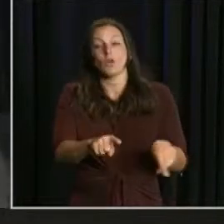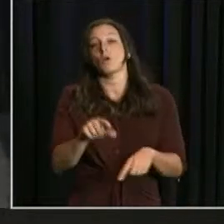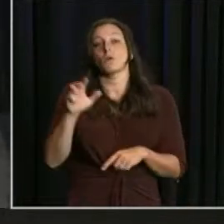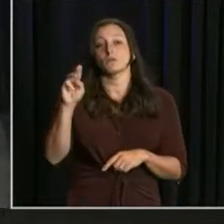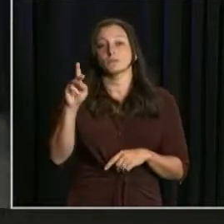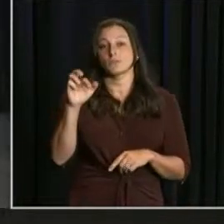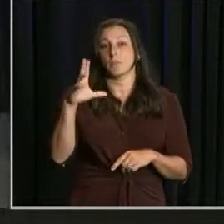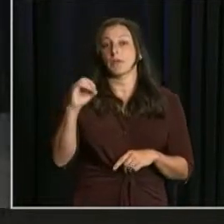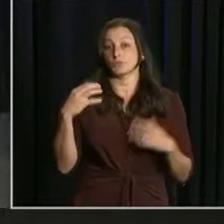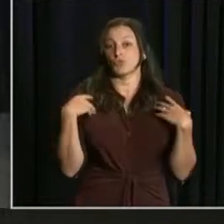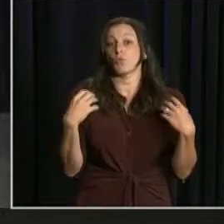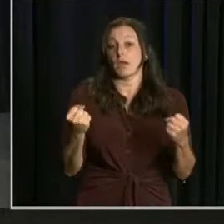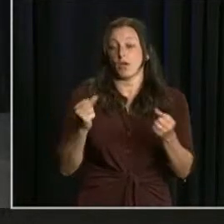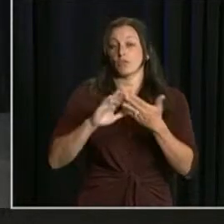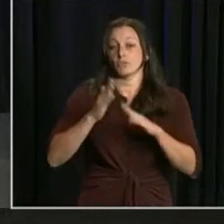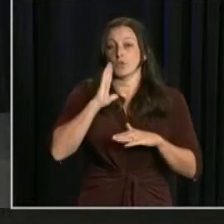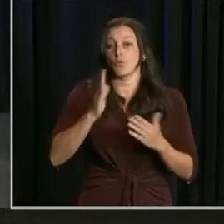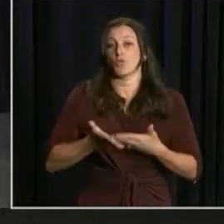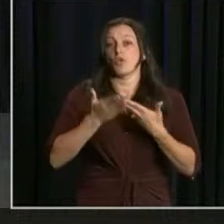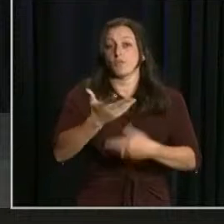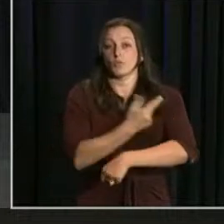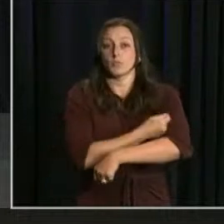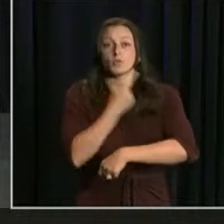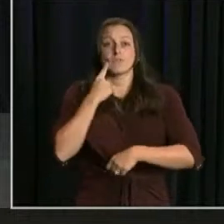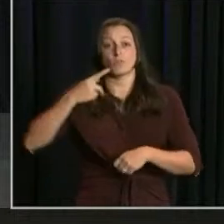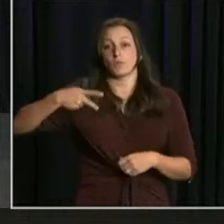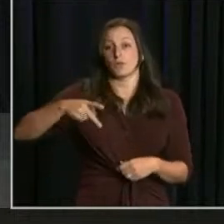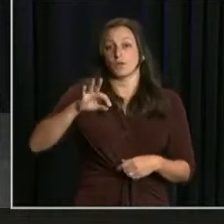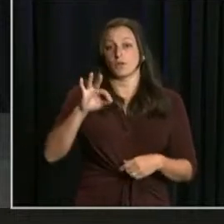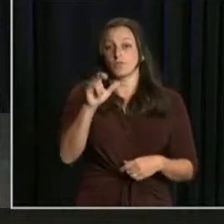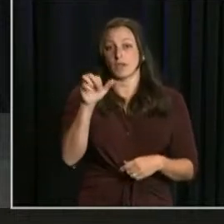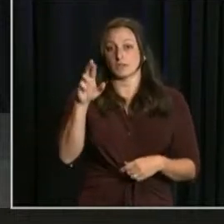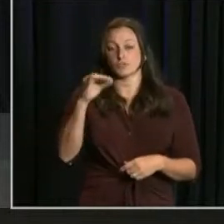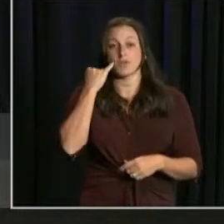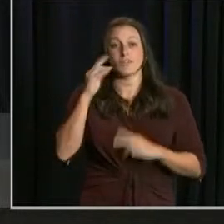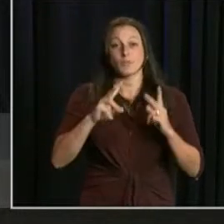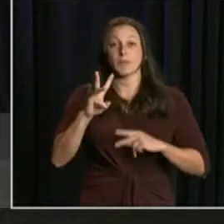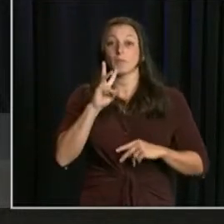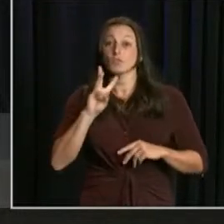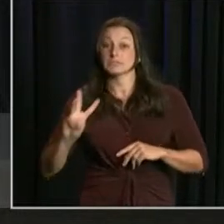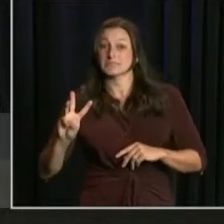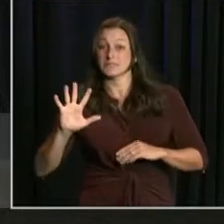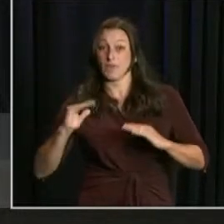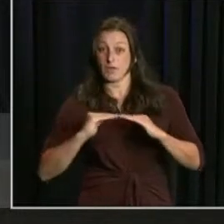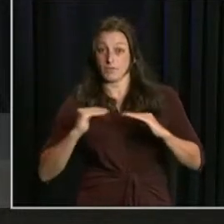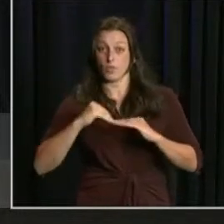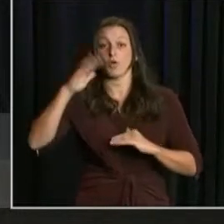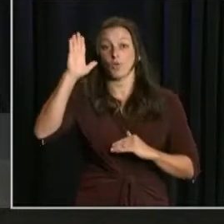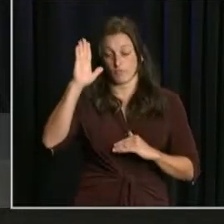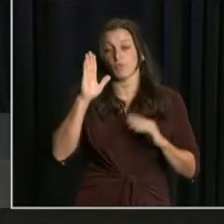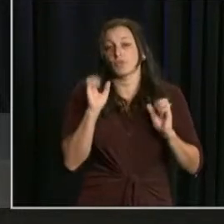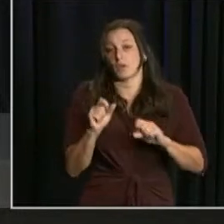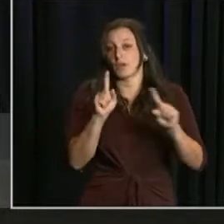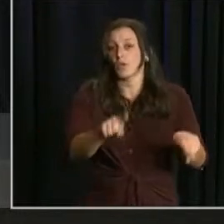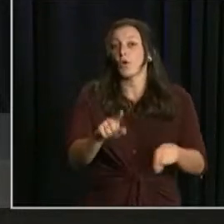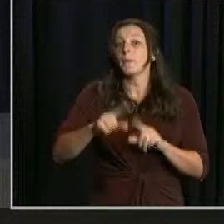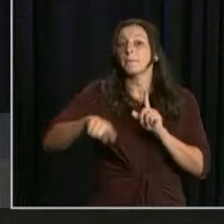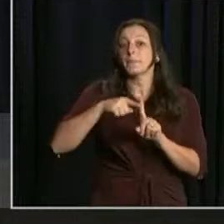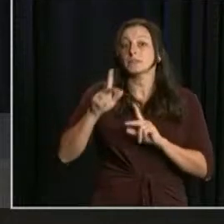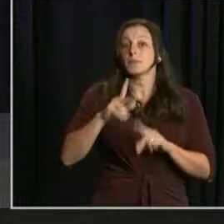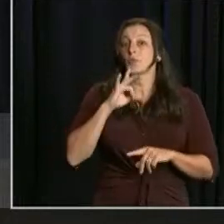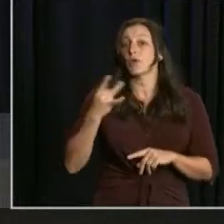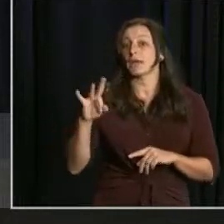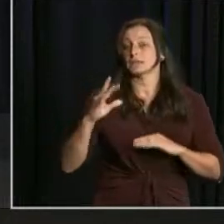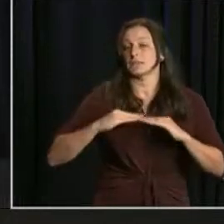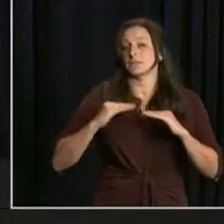offering booster shots of the Pfizer vaccine to eligible individuals ages 65 or older, as well as adults 18 and older if you